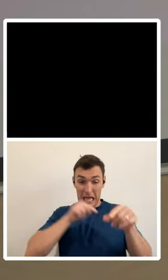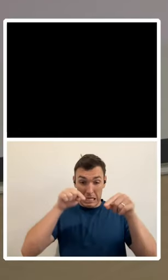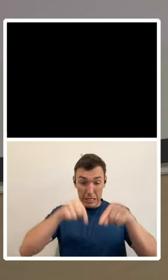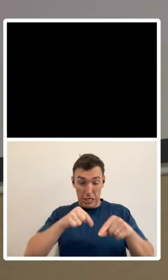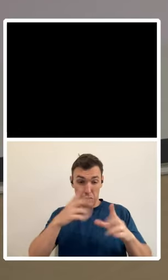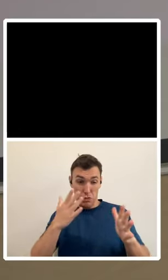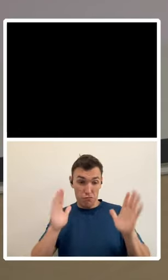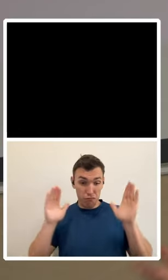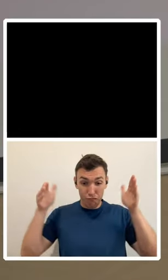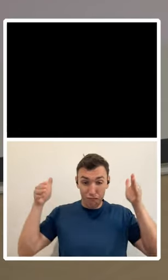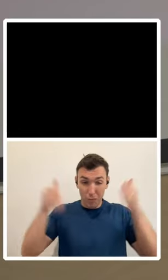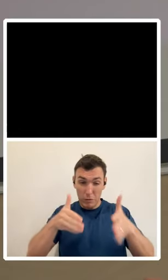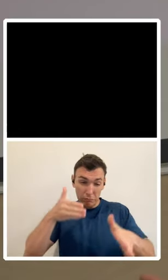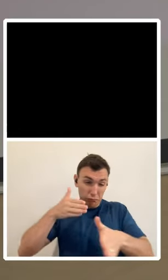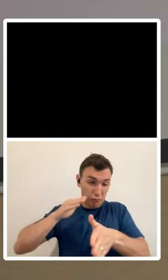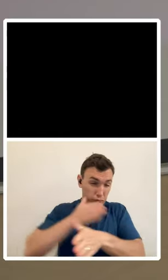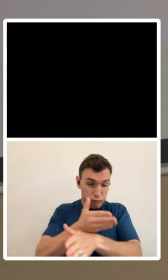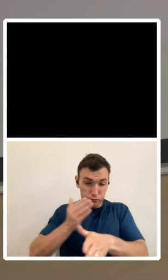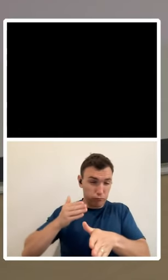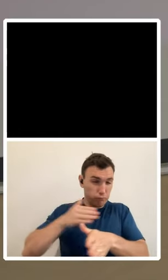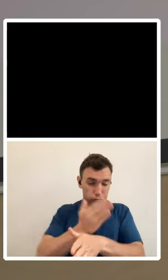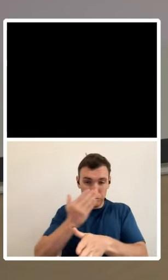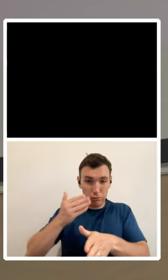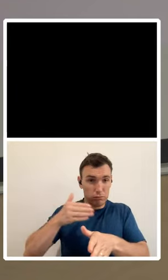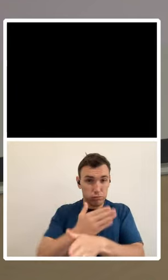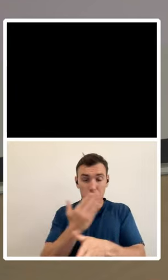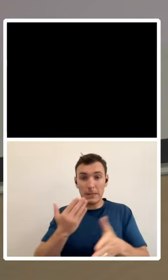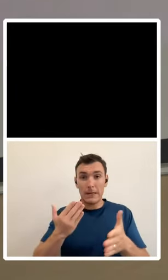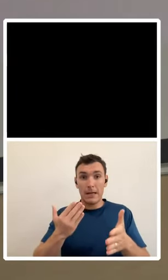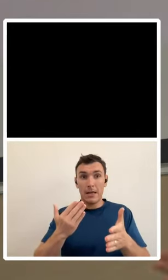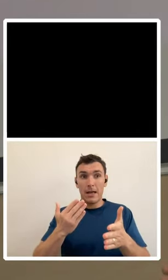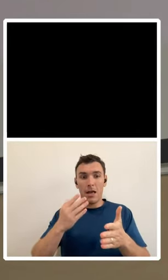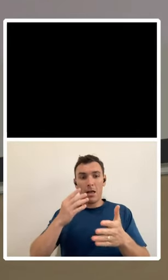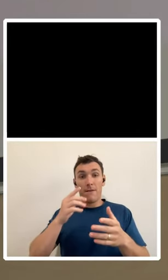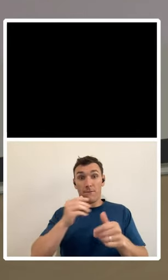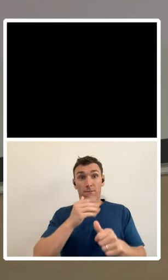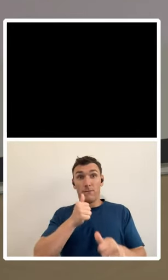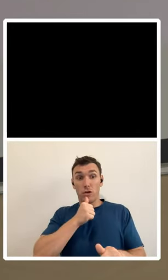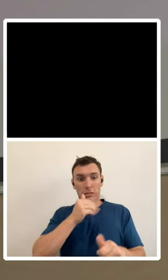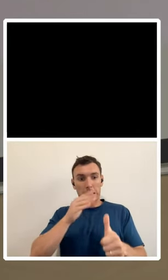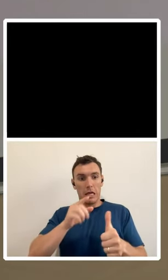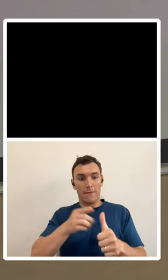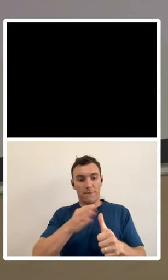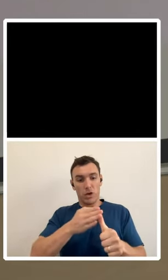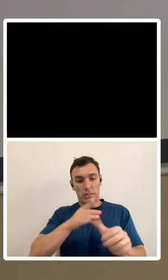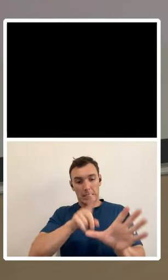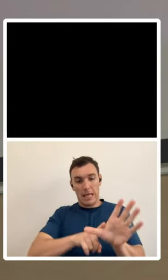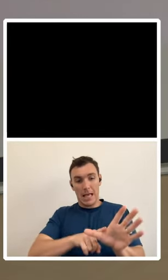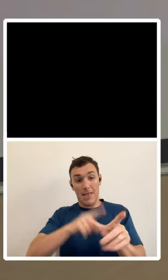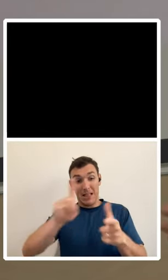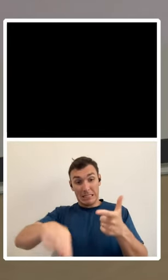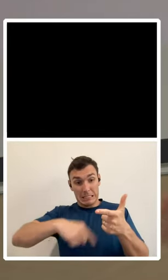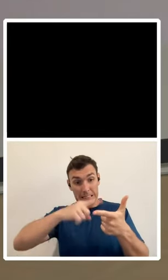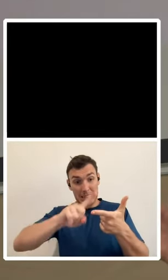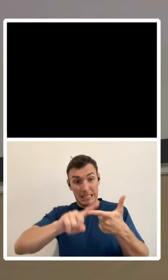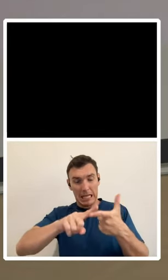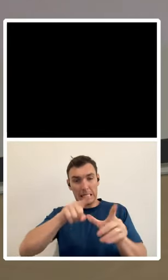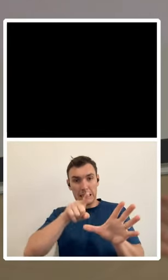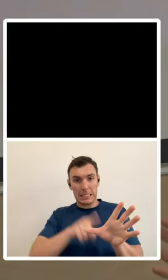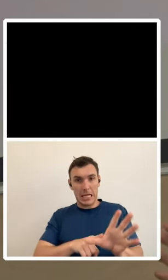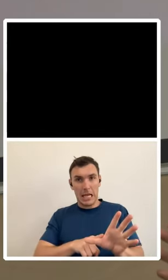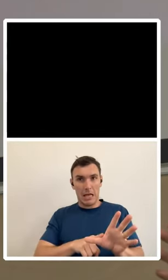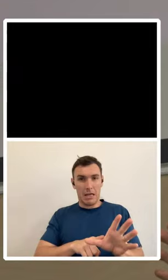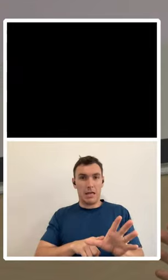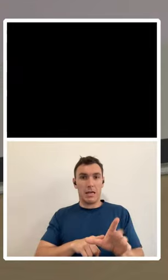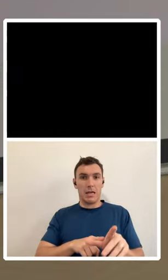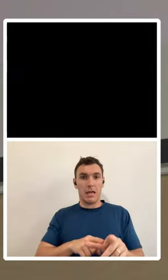then find when you enter your second year that everybody else is like sorted out internship after internship. They all know